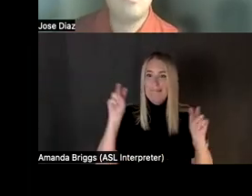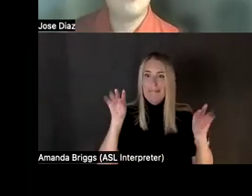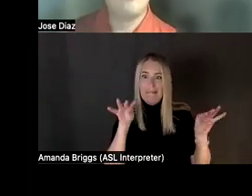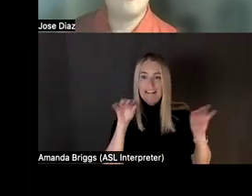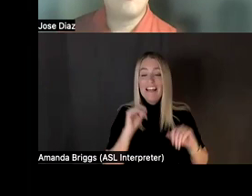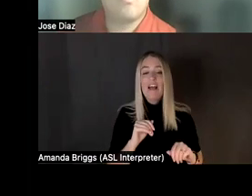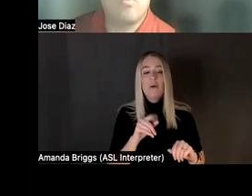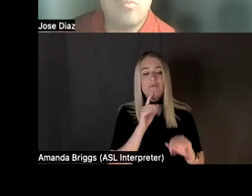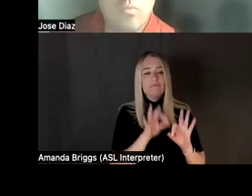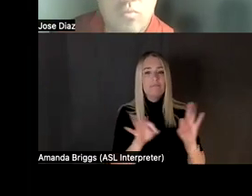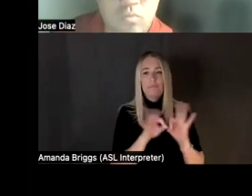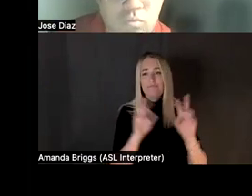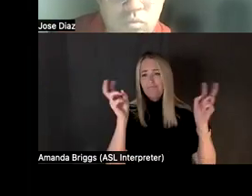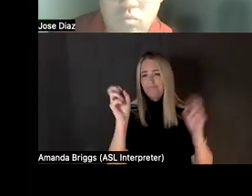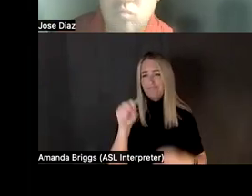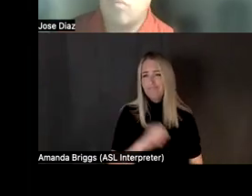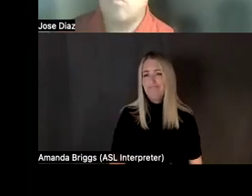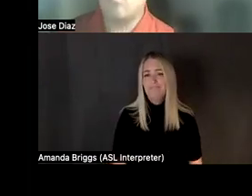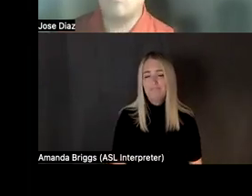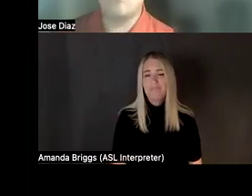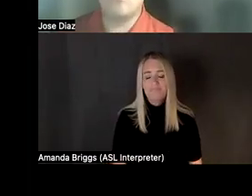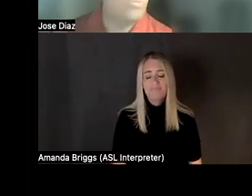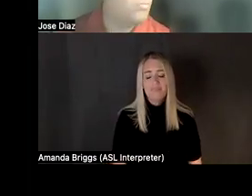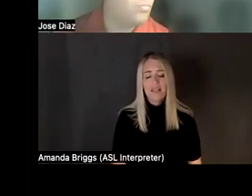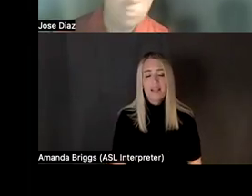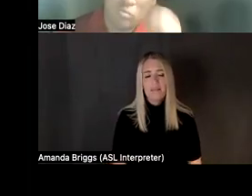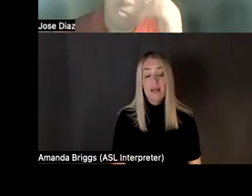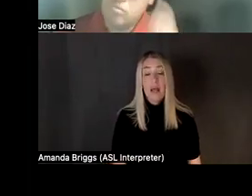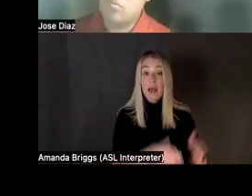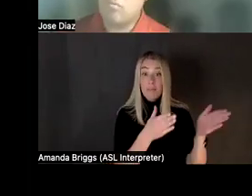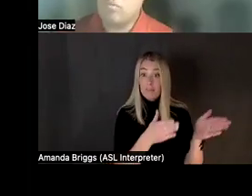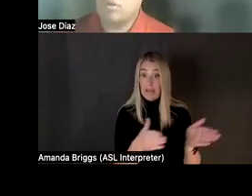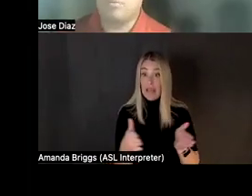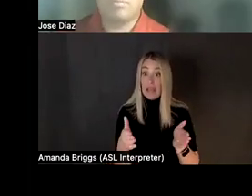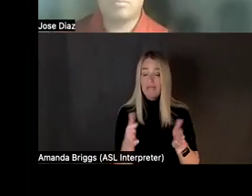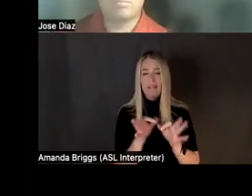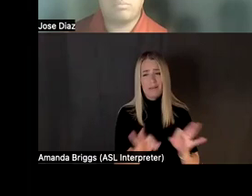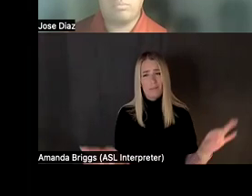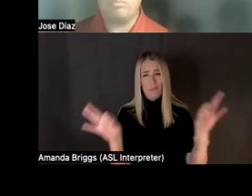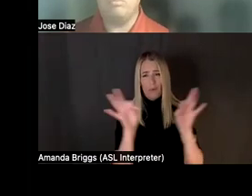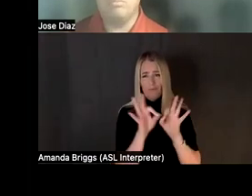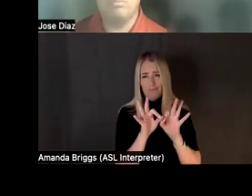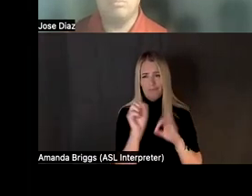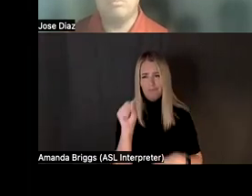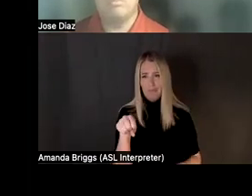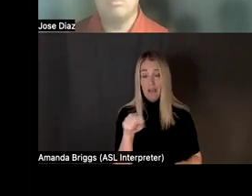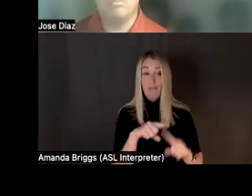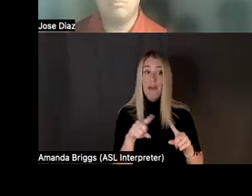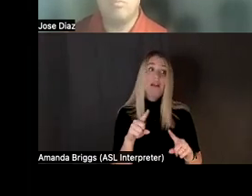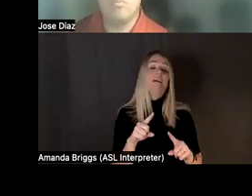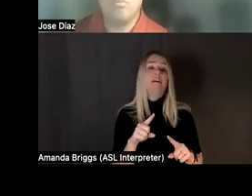important topic. It really, a plan is important, but it's not